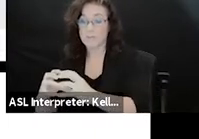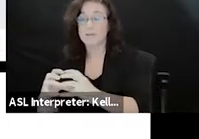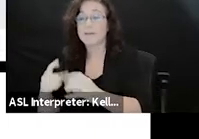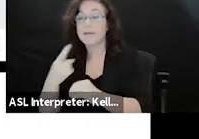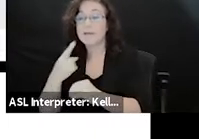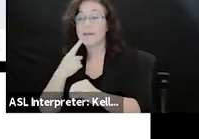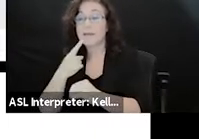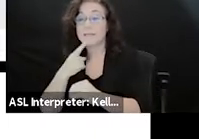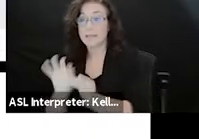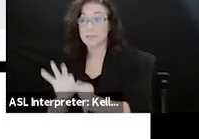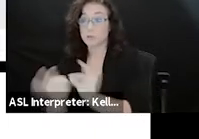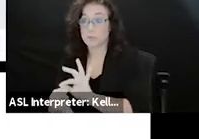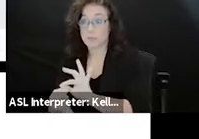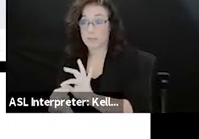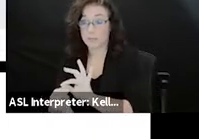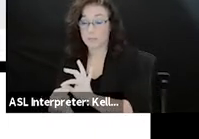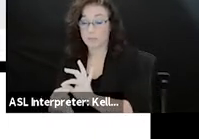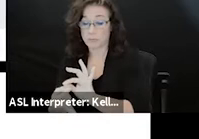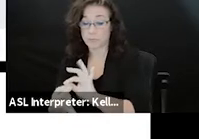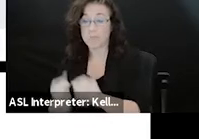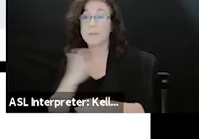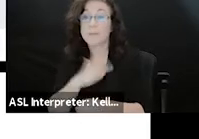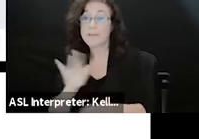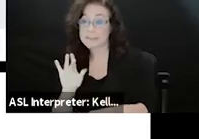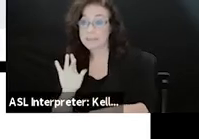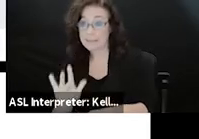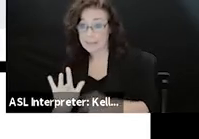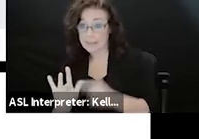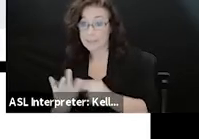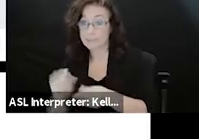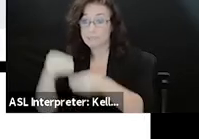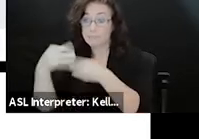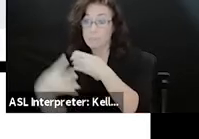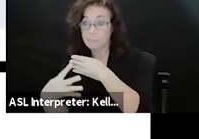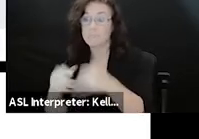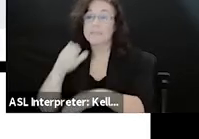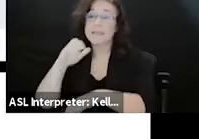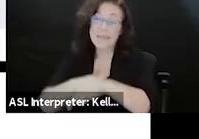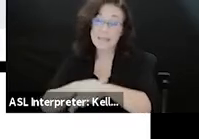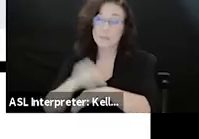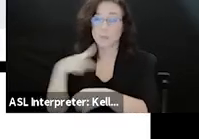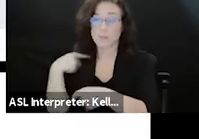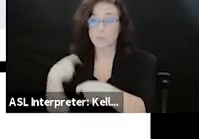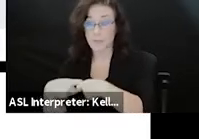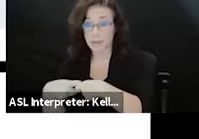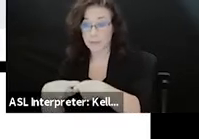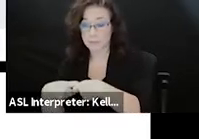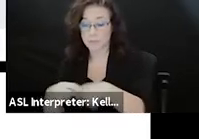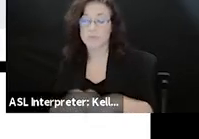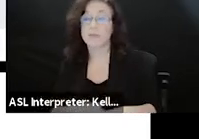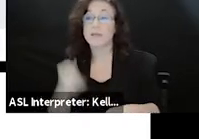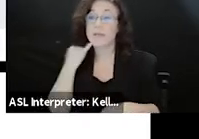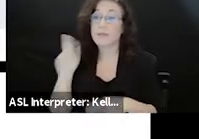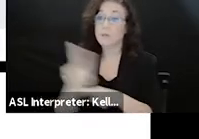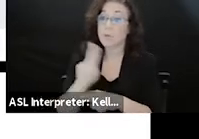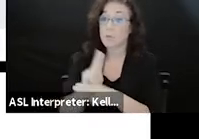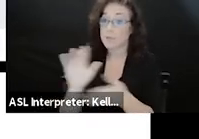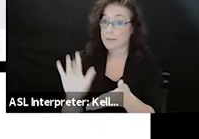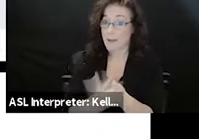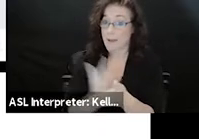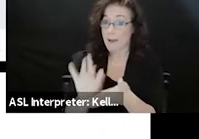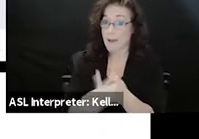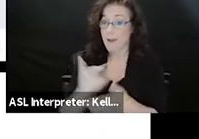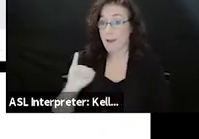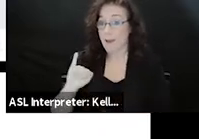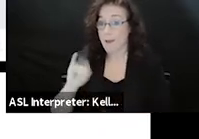interpretation please click on the globe icon now and select english if you are on an ipad or a phone locate